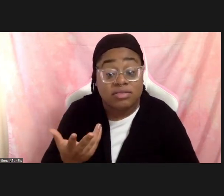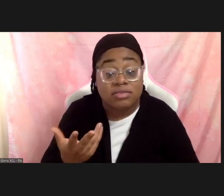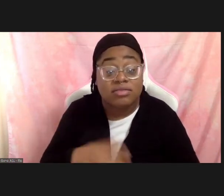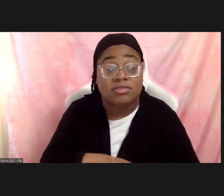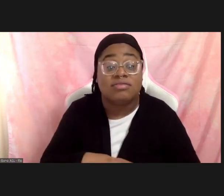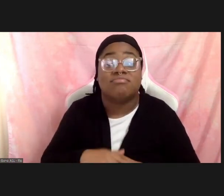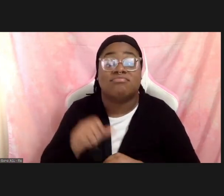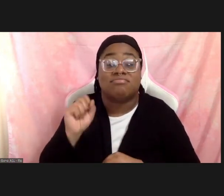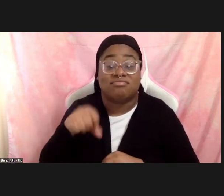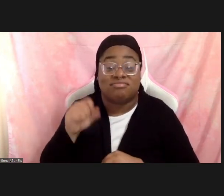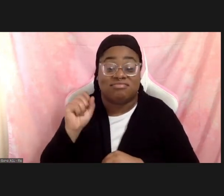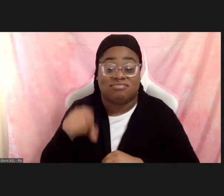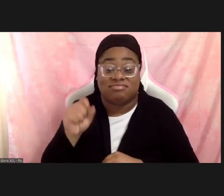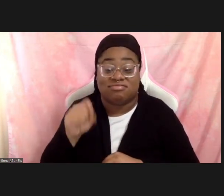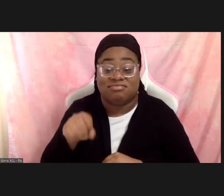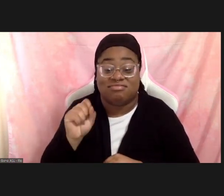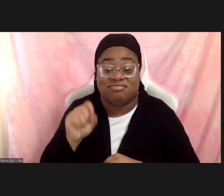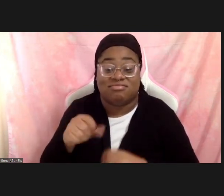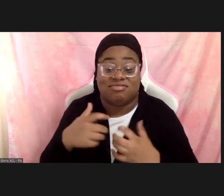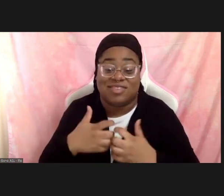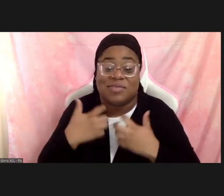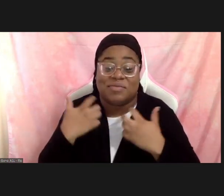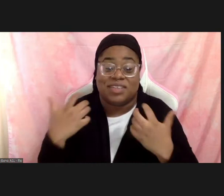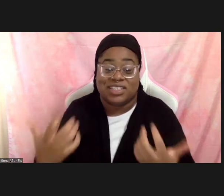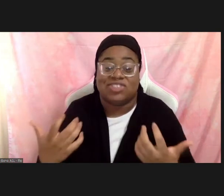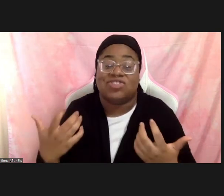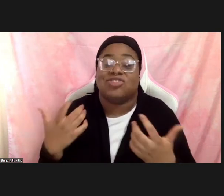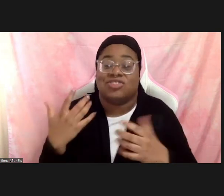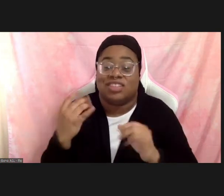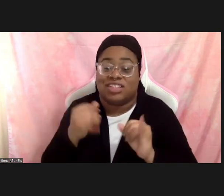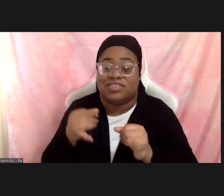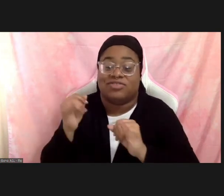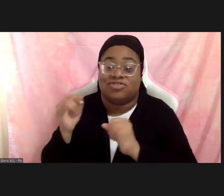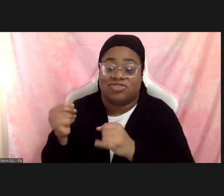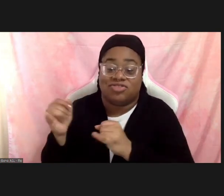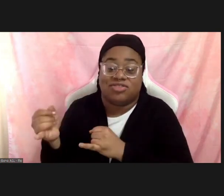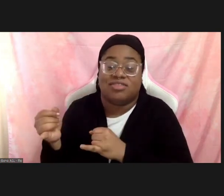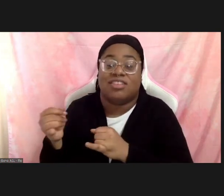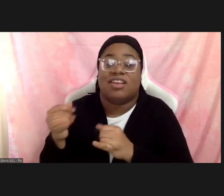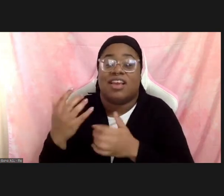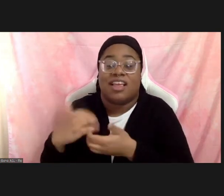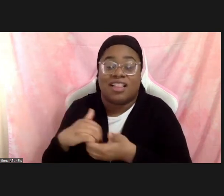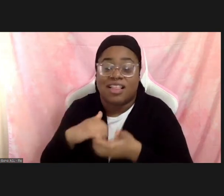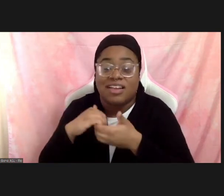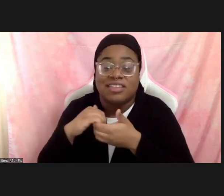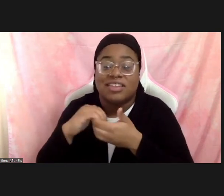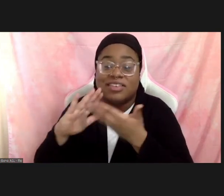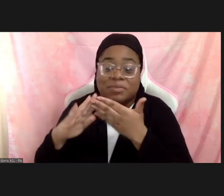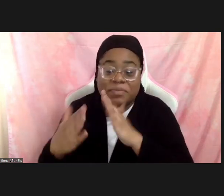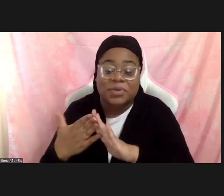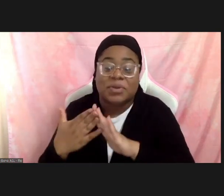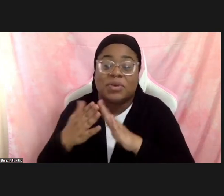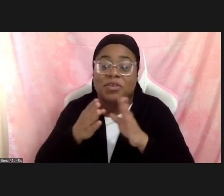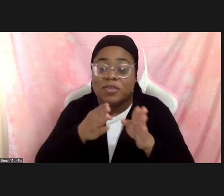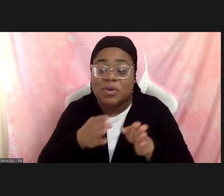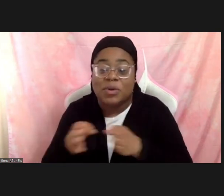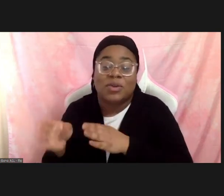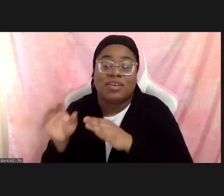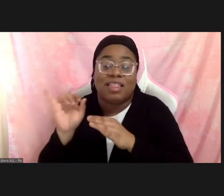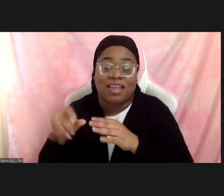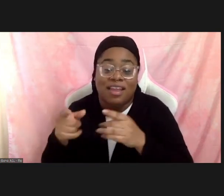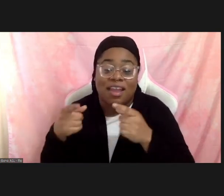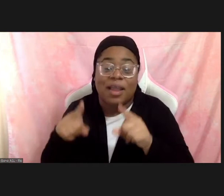Yes, there's so much individual, collective, and community organizing that can happen with